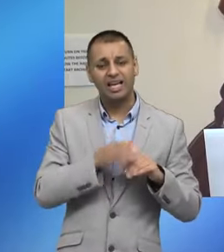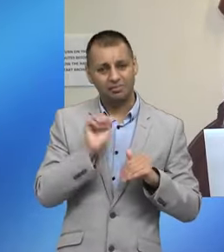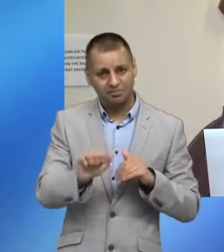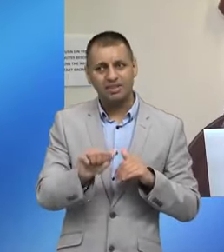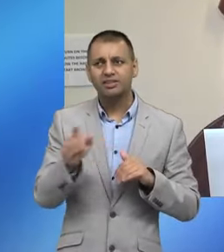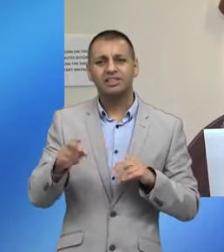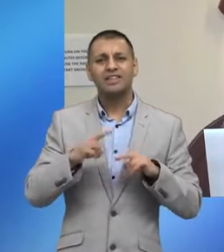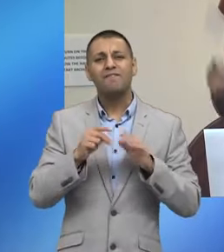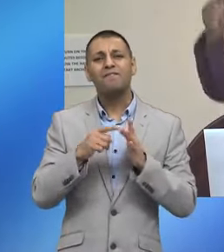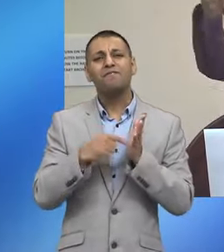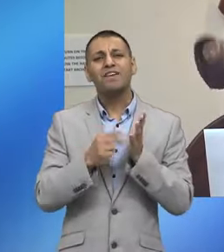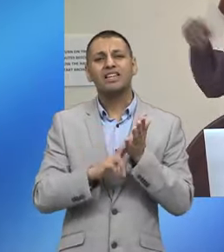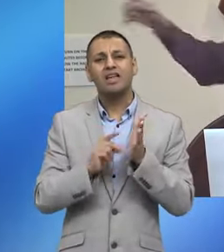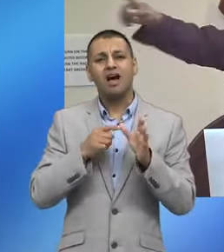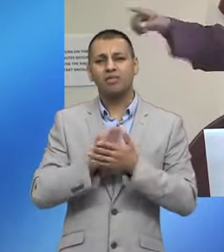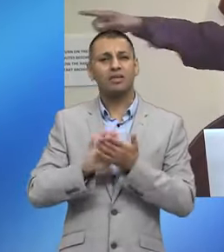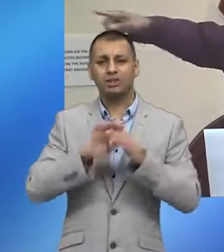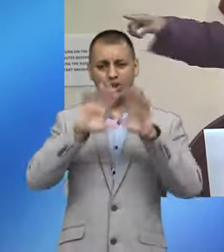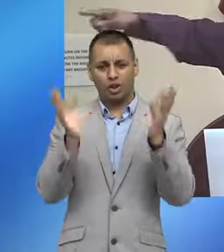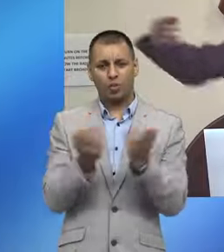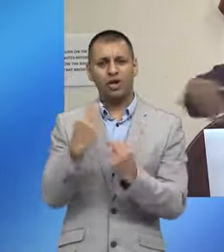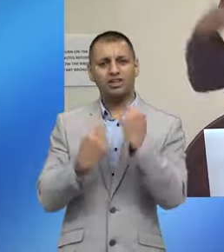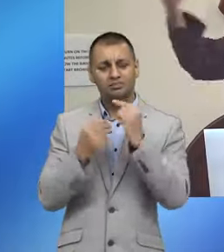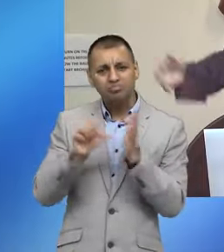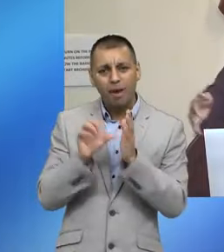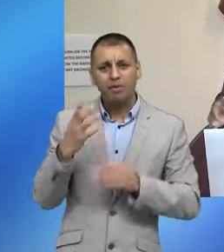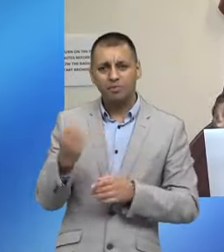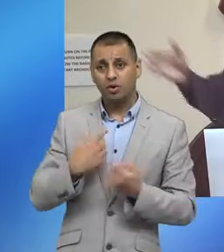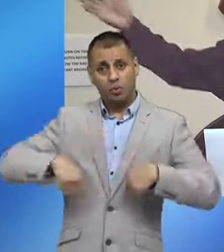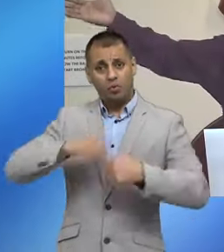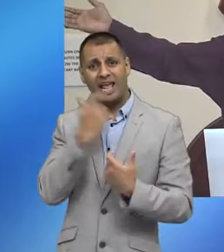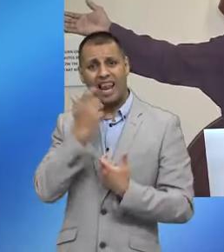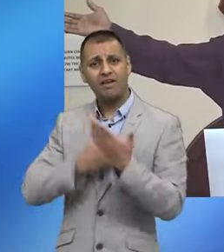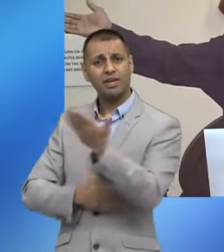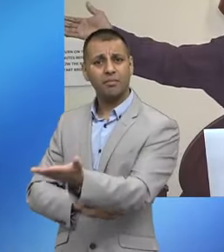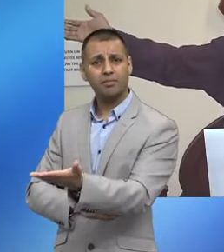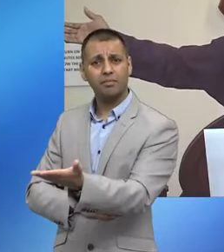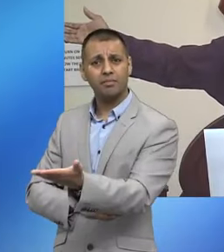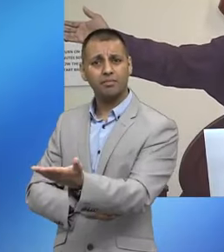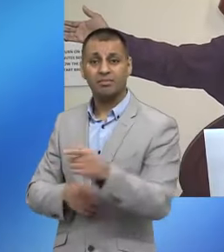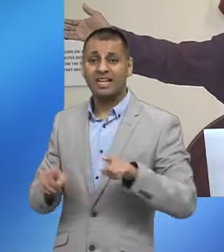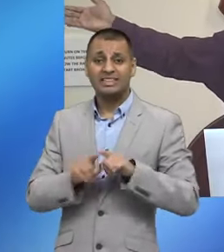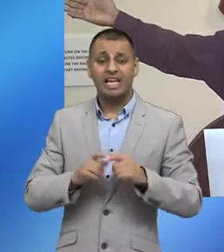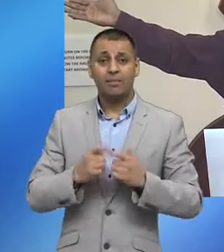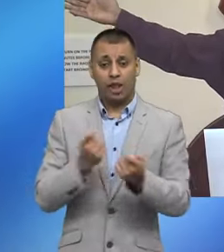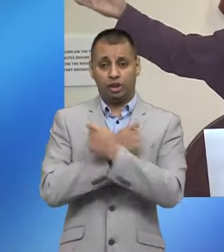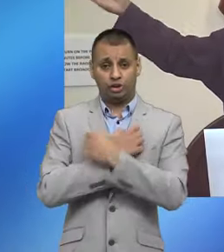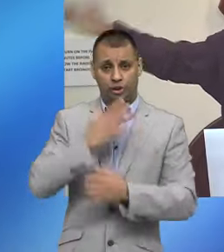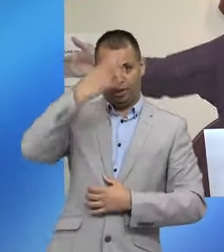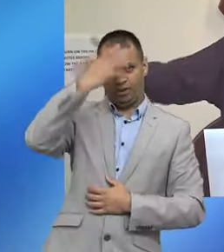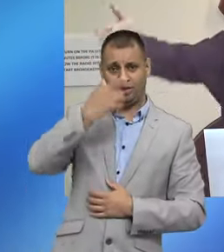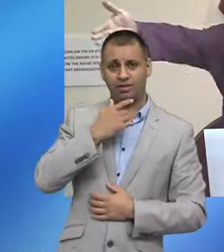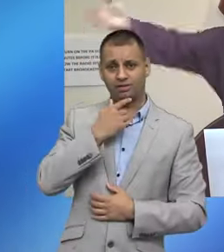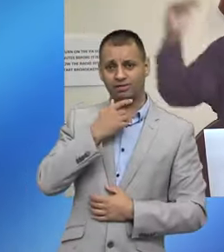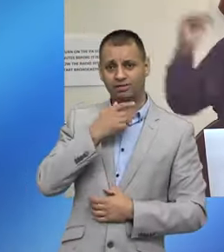him? Do we laugh at people who can't express themselves like Fir'aun did? La yakadu an yubin. He said